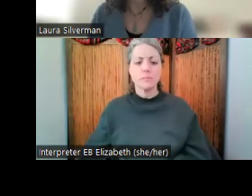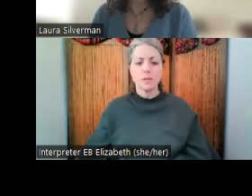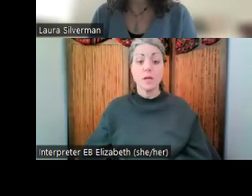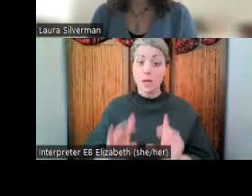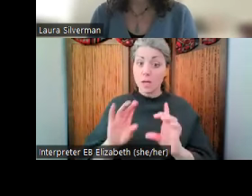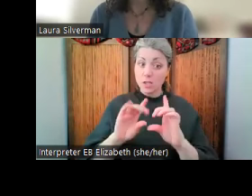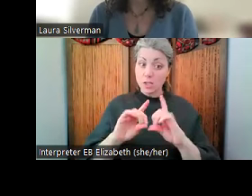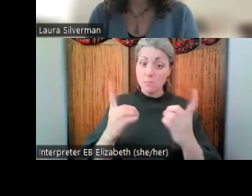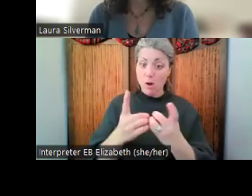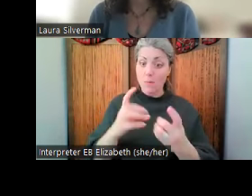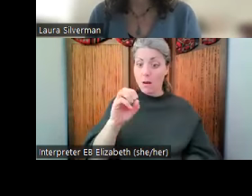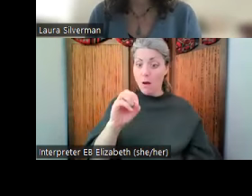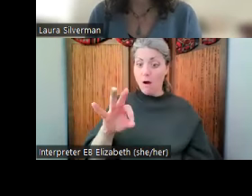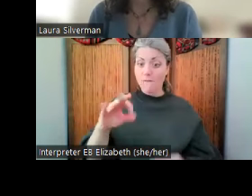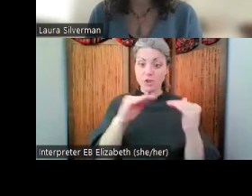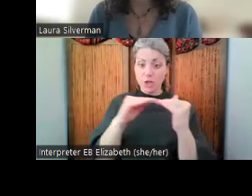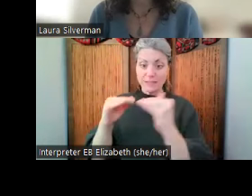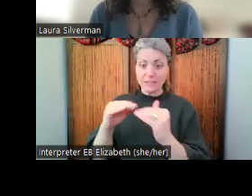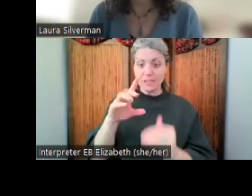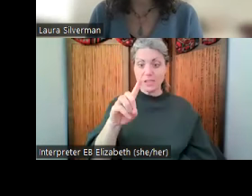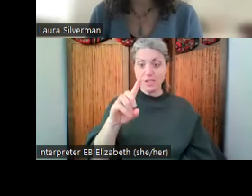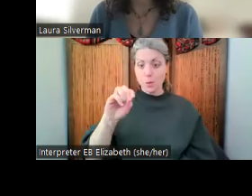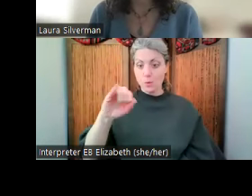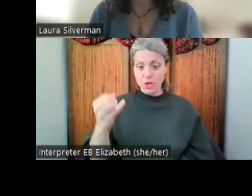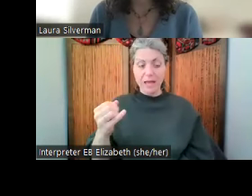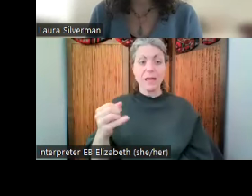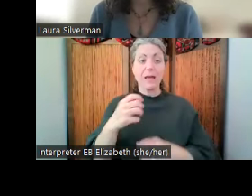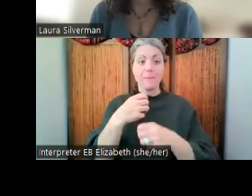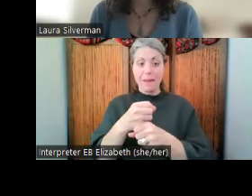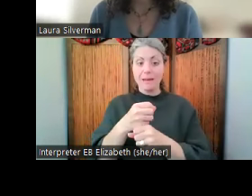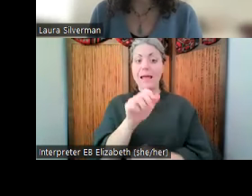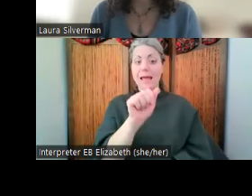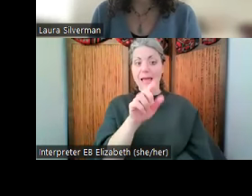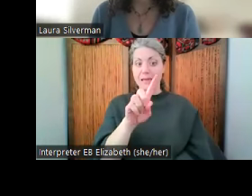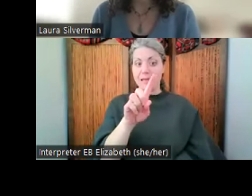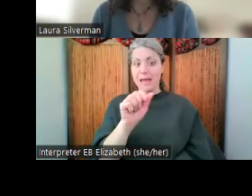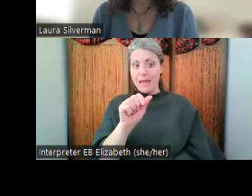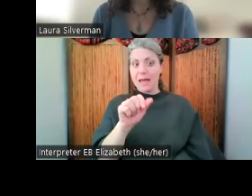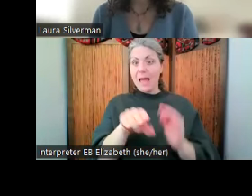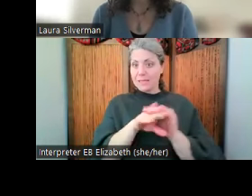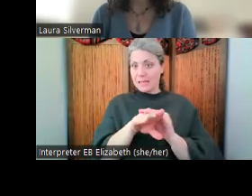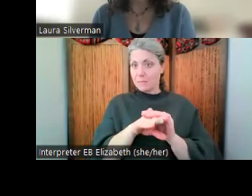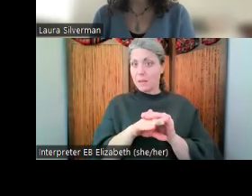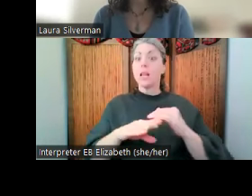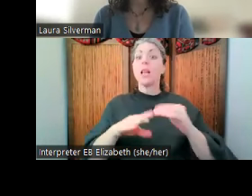an ADA checklist that's available online for polling places. It describes all